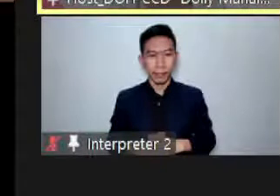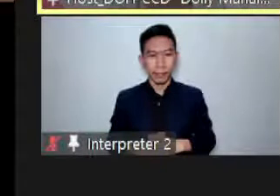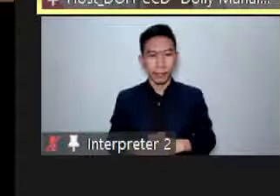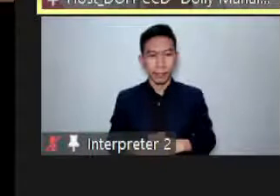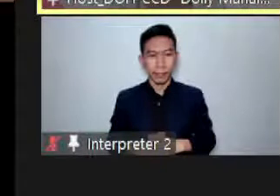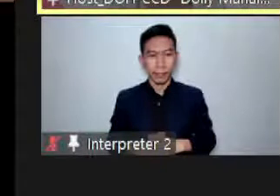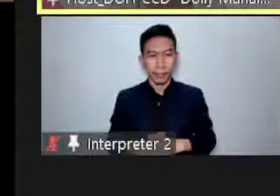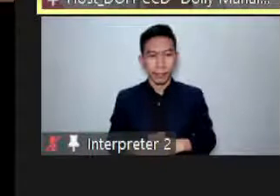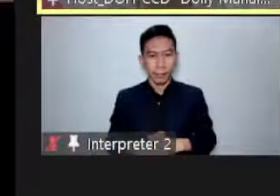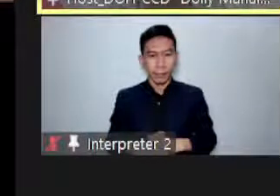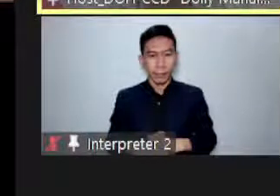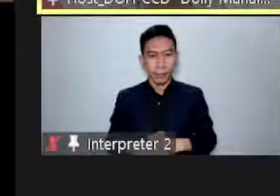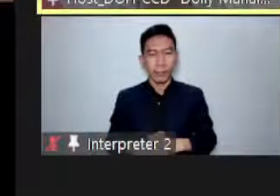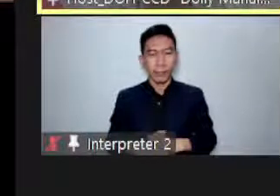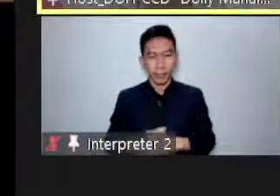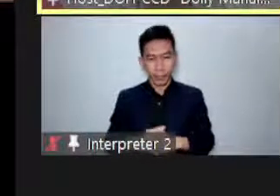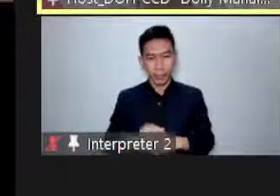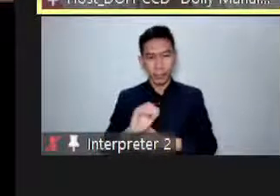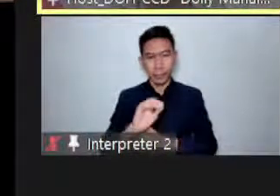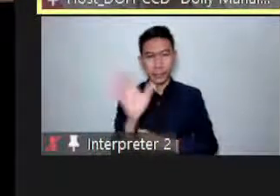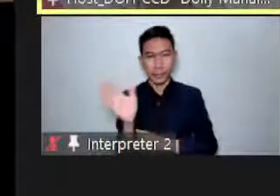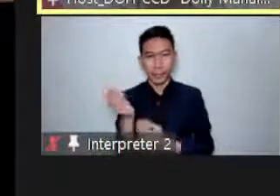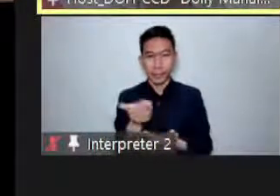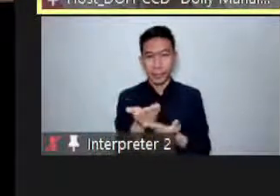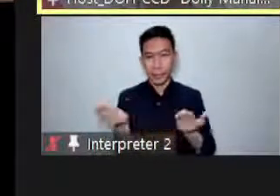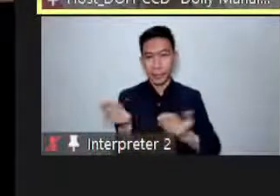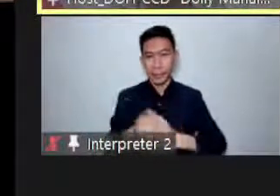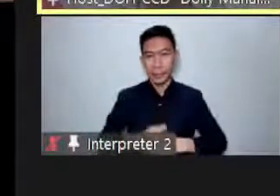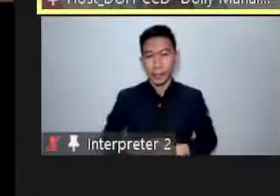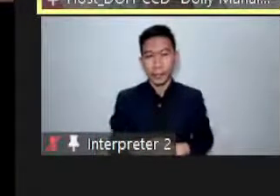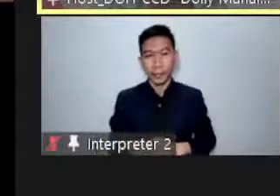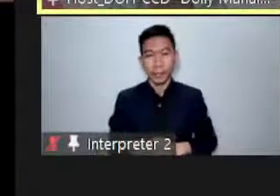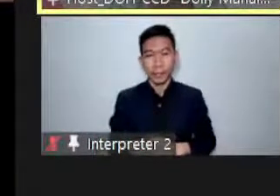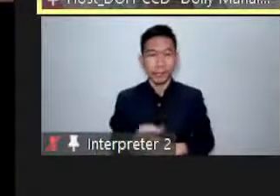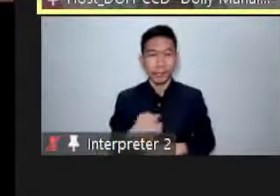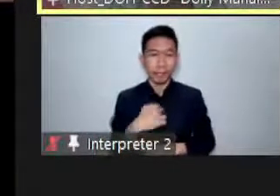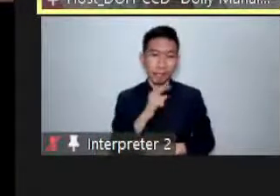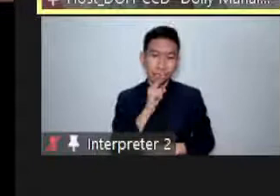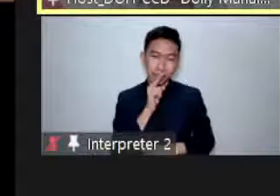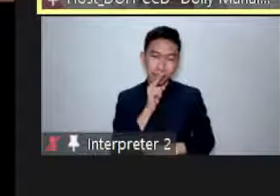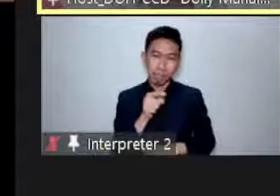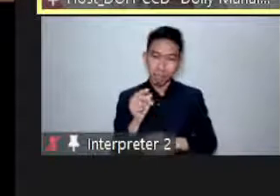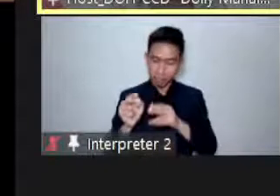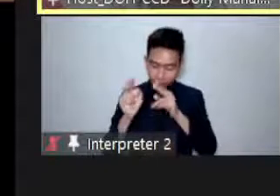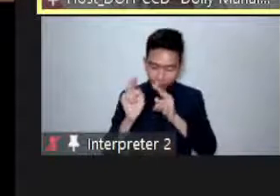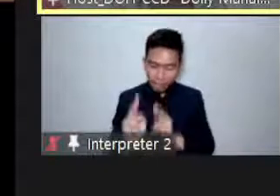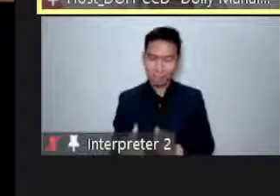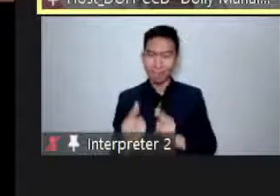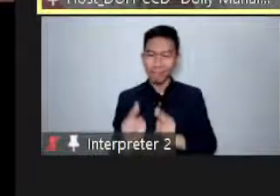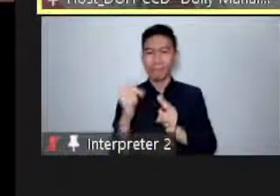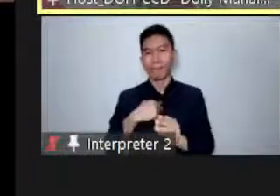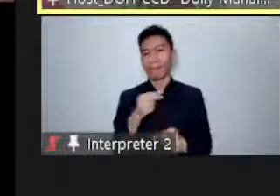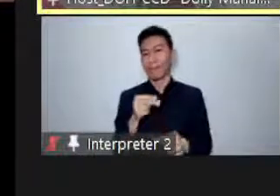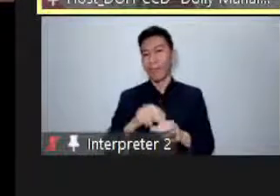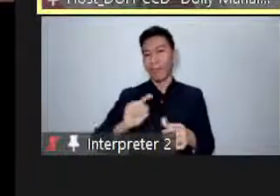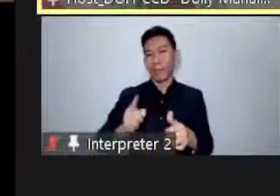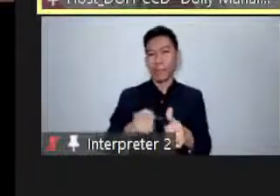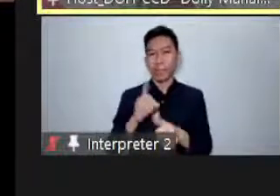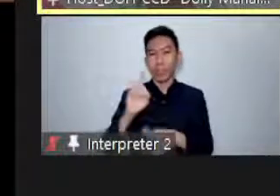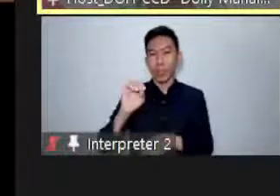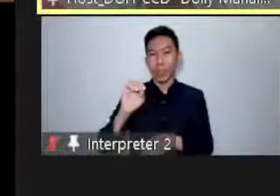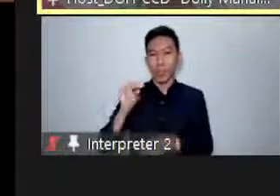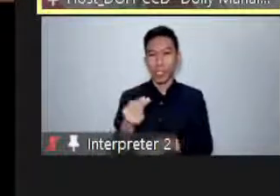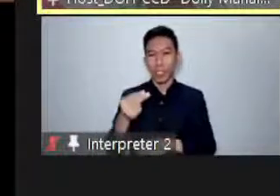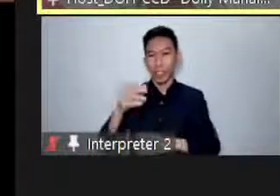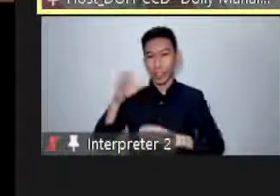Good morning to all of you. I am truly honored to be part of the first DOH-WHO Cancer Control Stakeholder